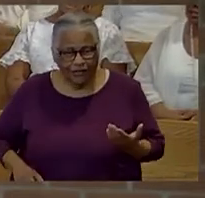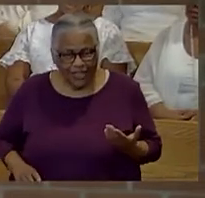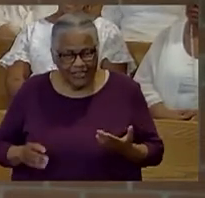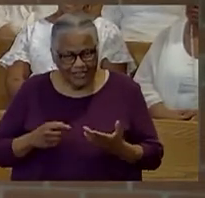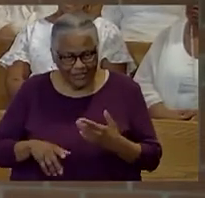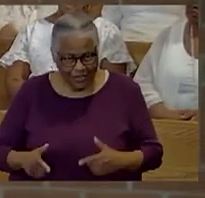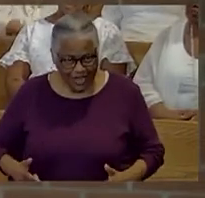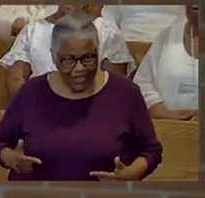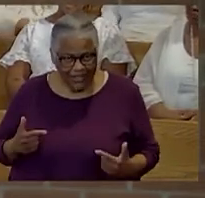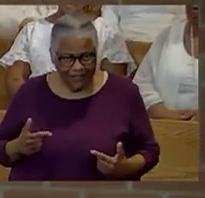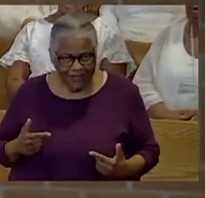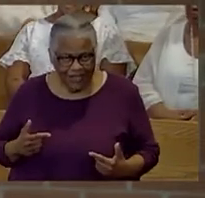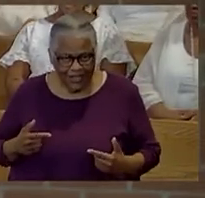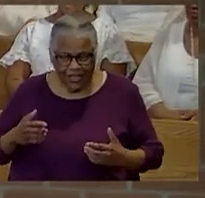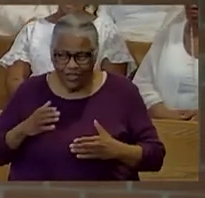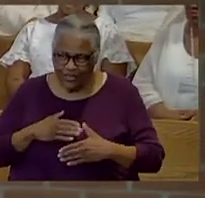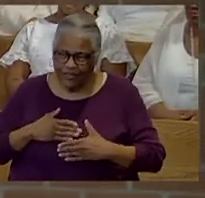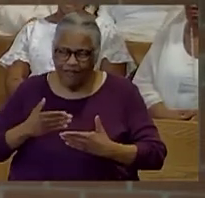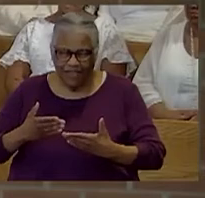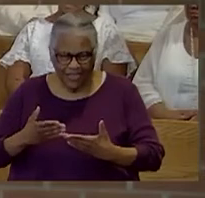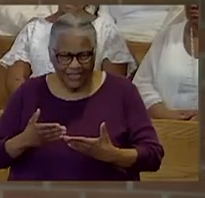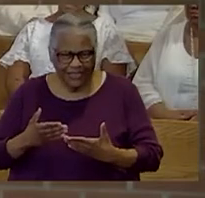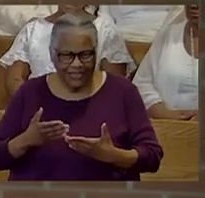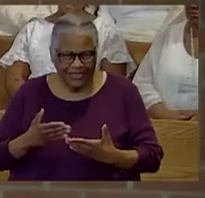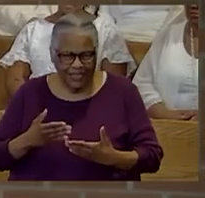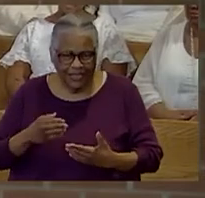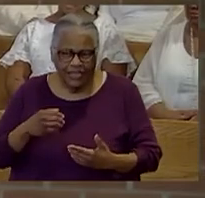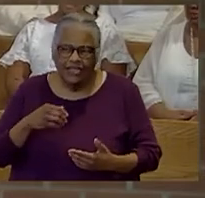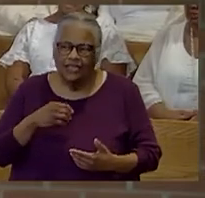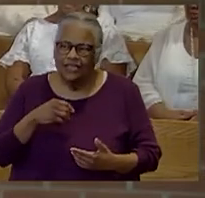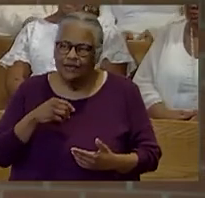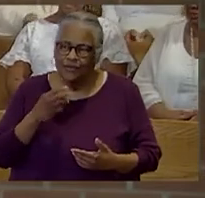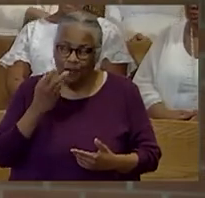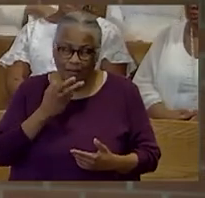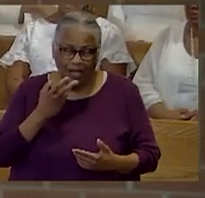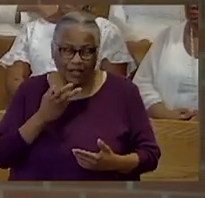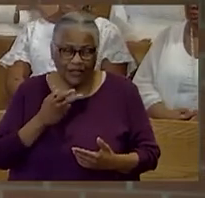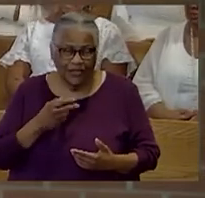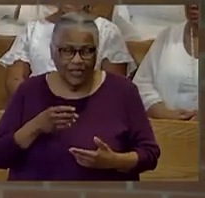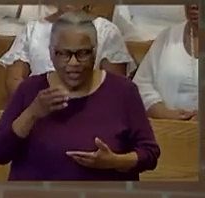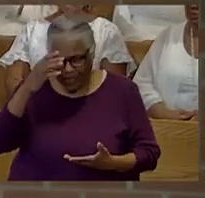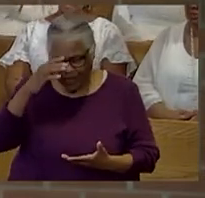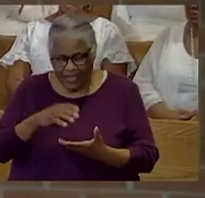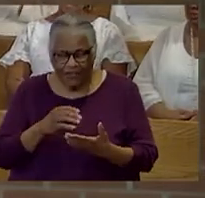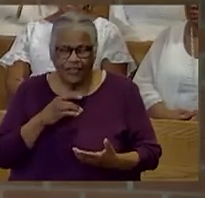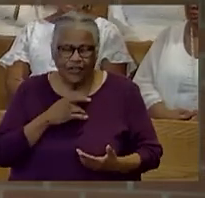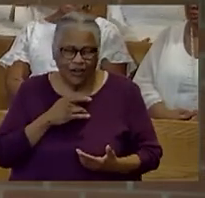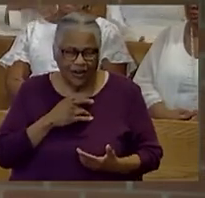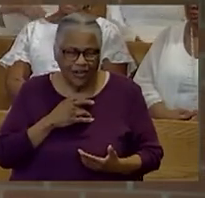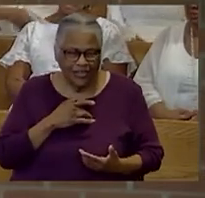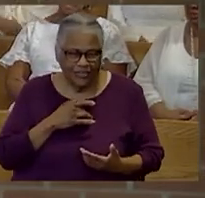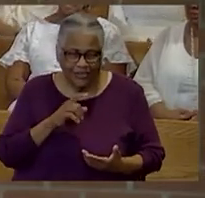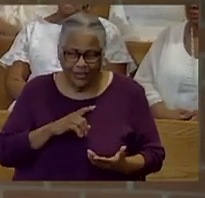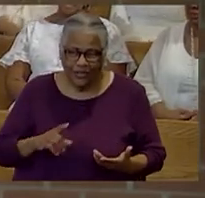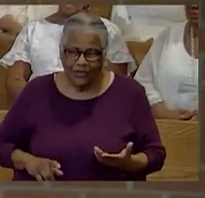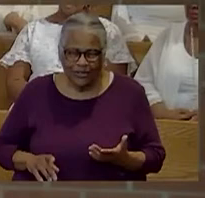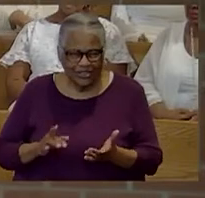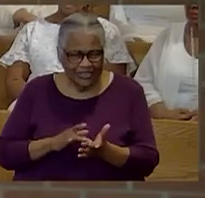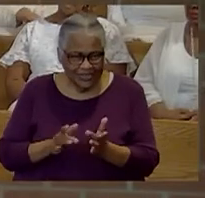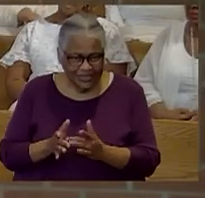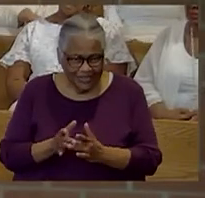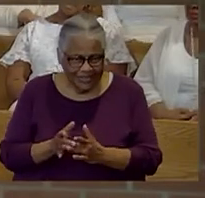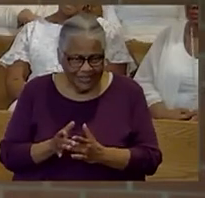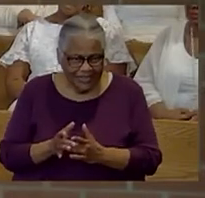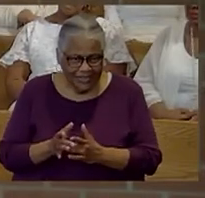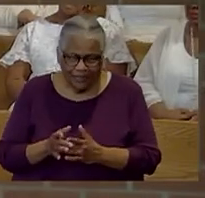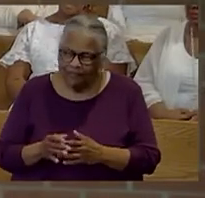with your mouth, believe in your heart the Lord Jesus. The Bible said you should experience eternity in glory. Oh, what a